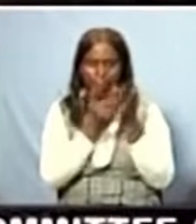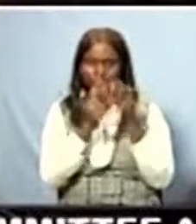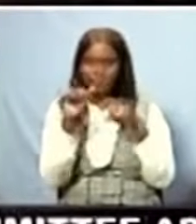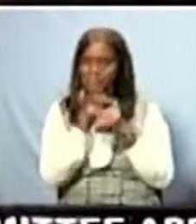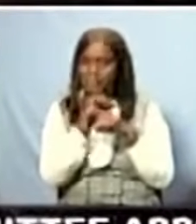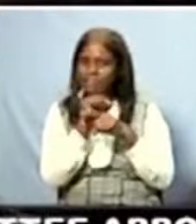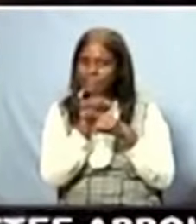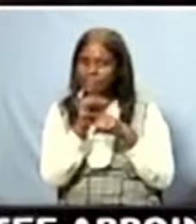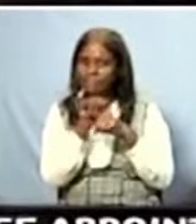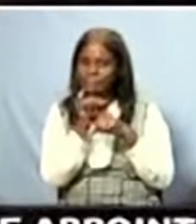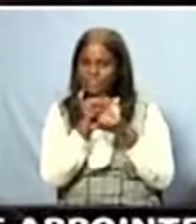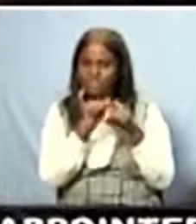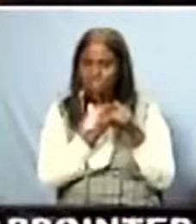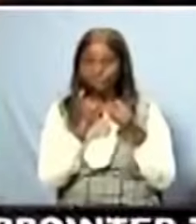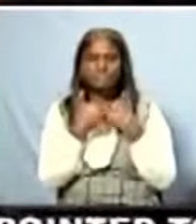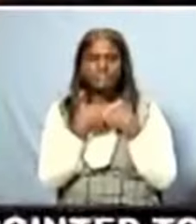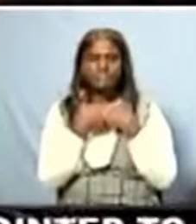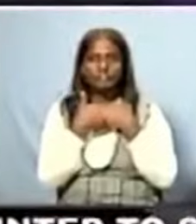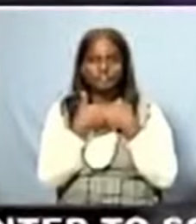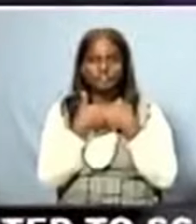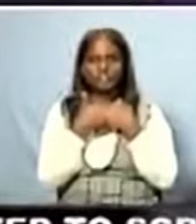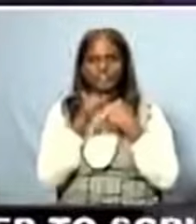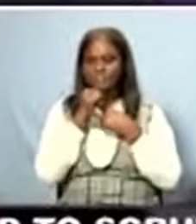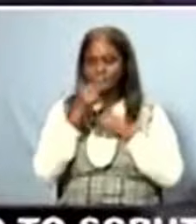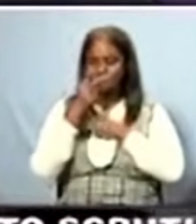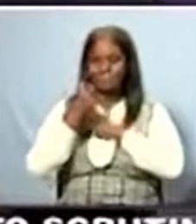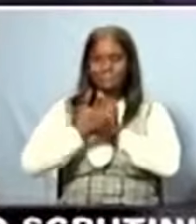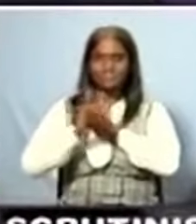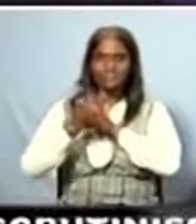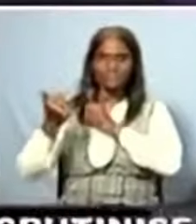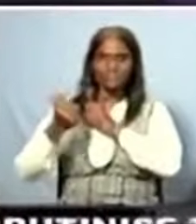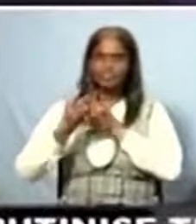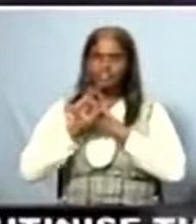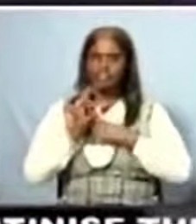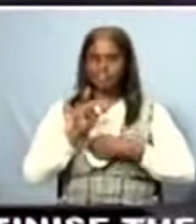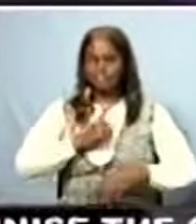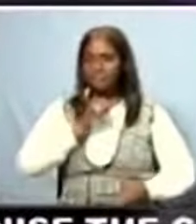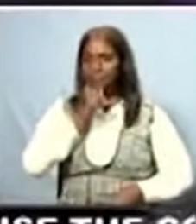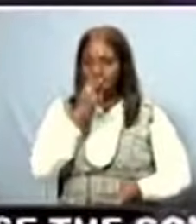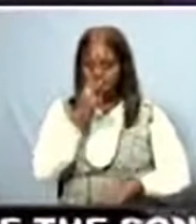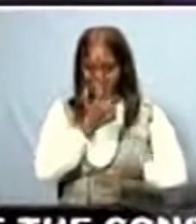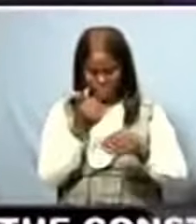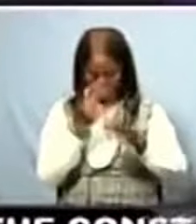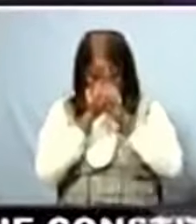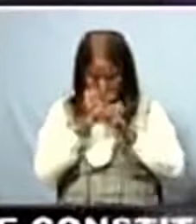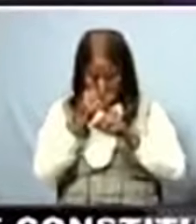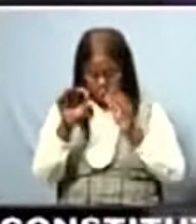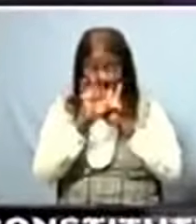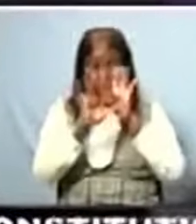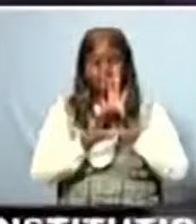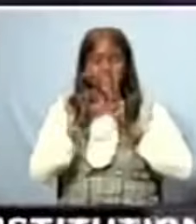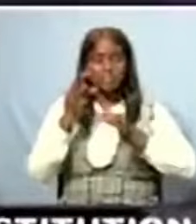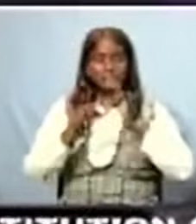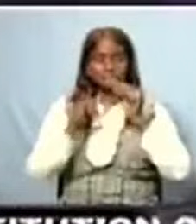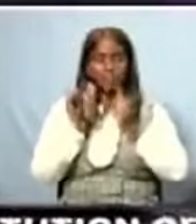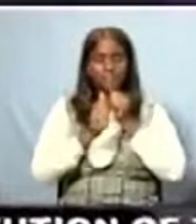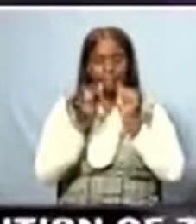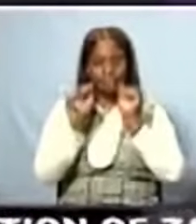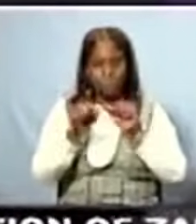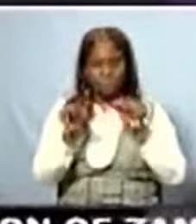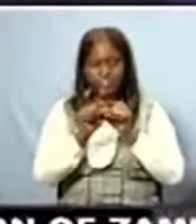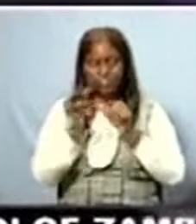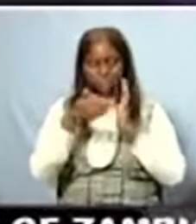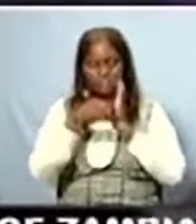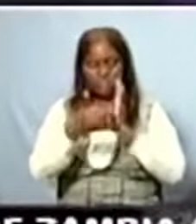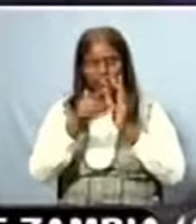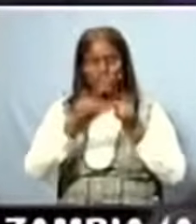practicality, we have I think not seen any decision of the Constitutional Court that may lead to